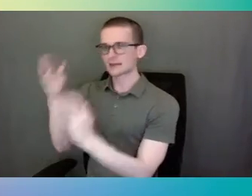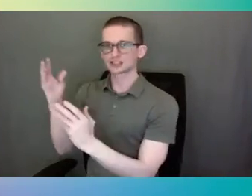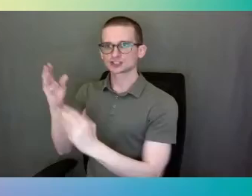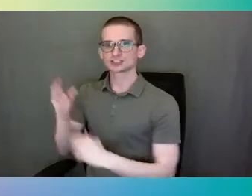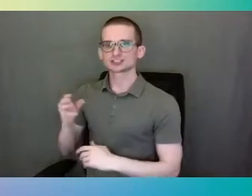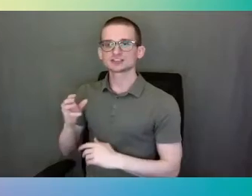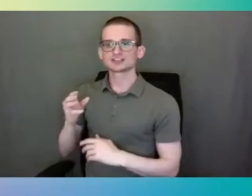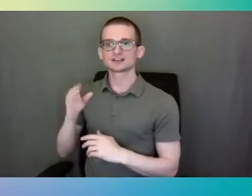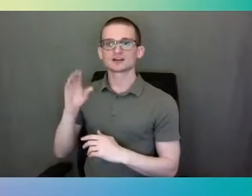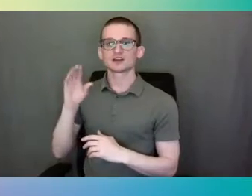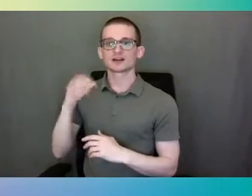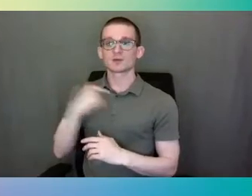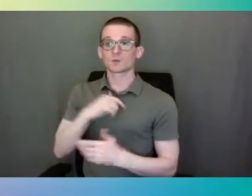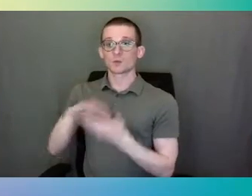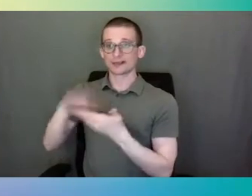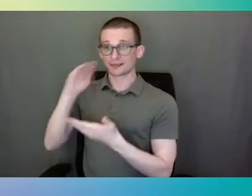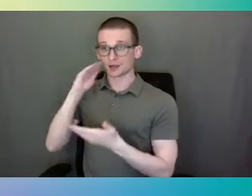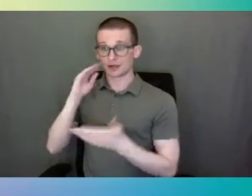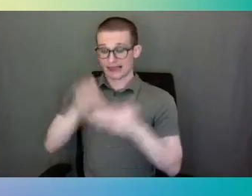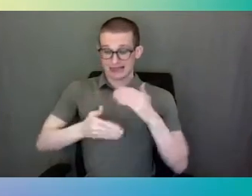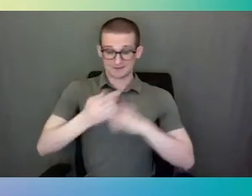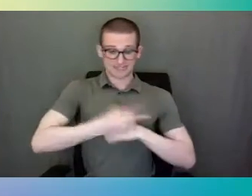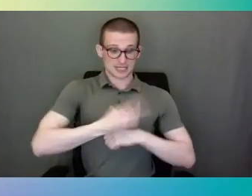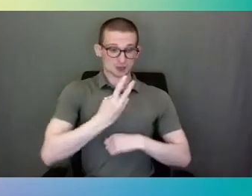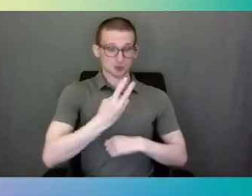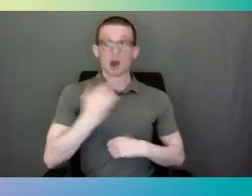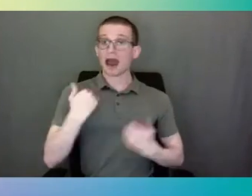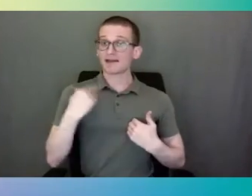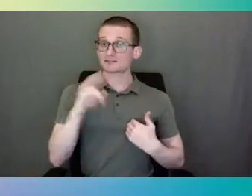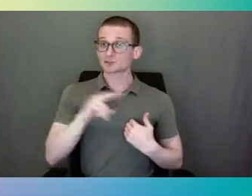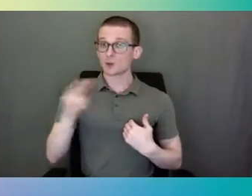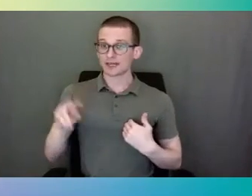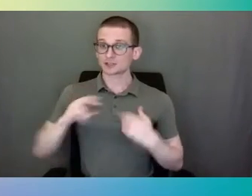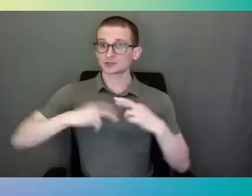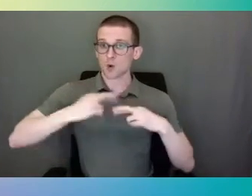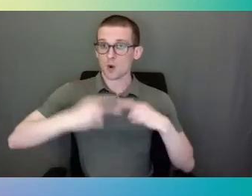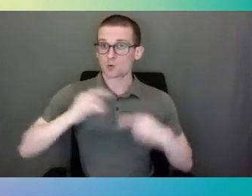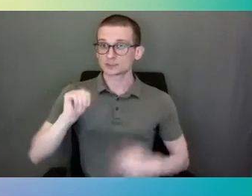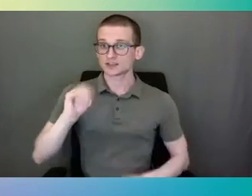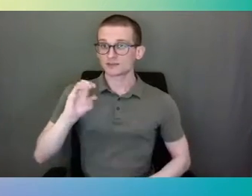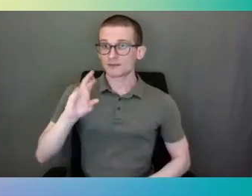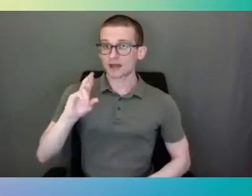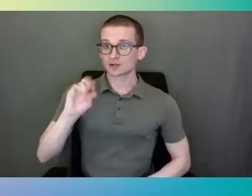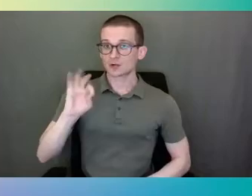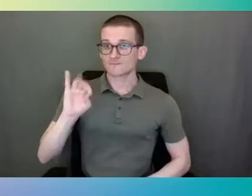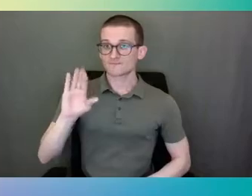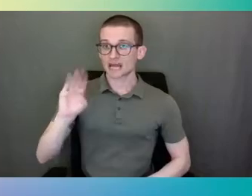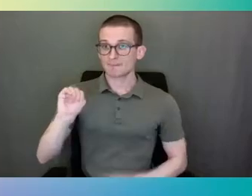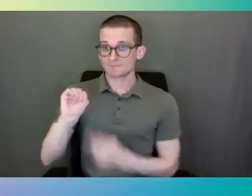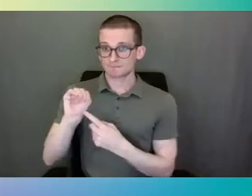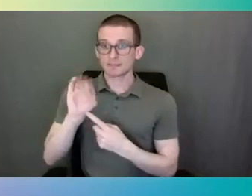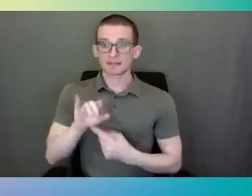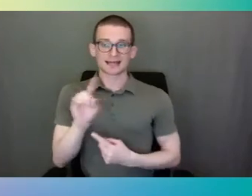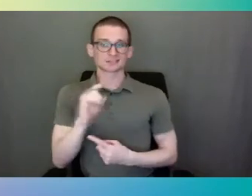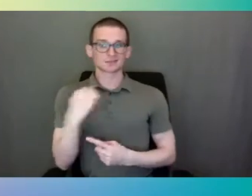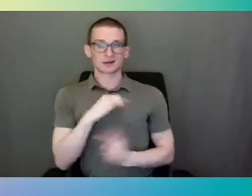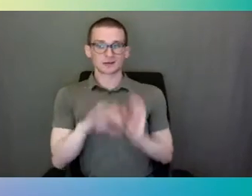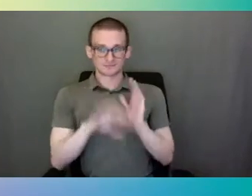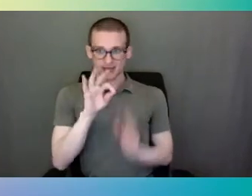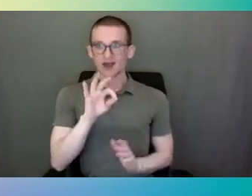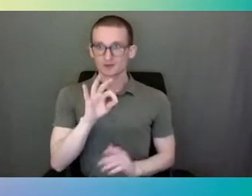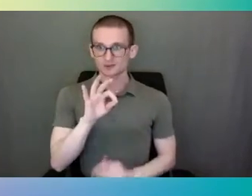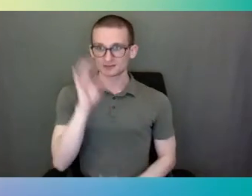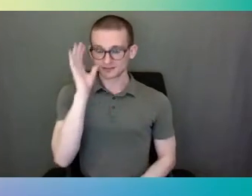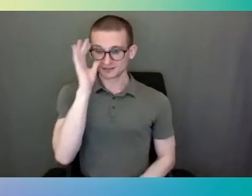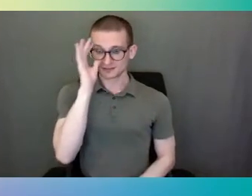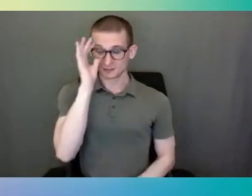22 rolls of microfilm. And that's where we actually found the information. We were very excited to kind of get in there and